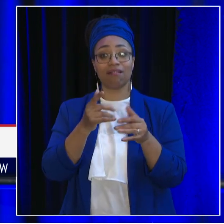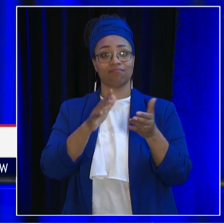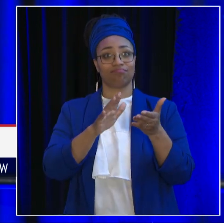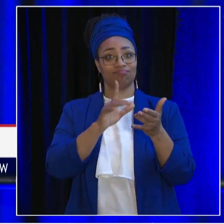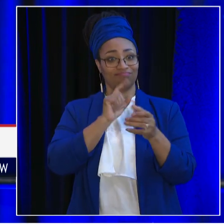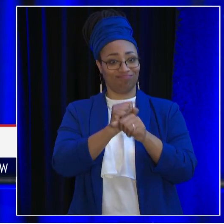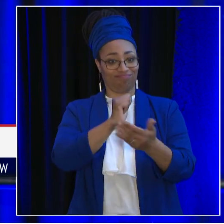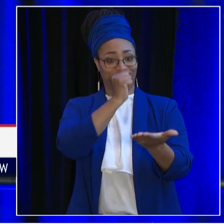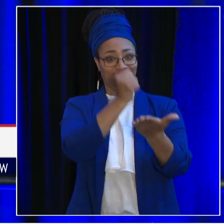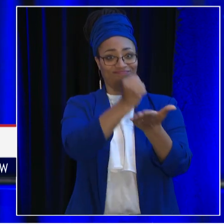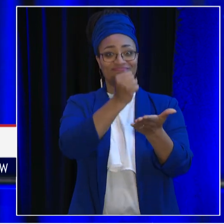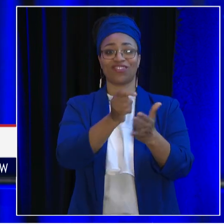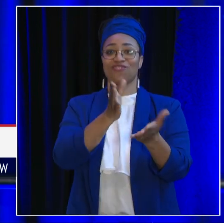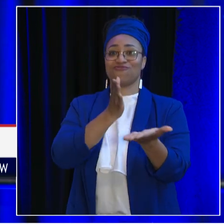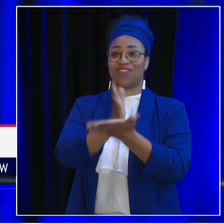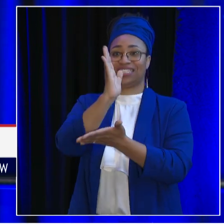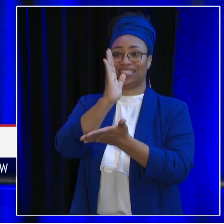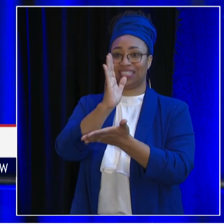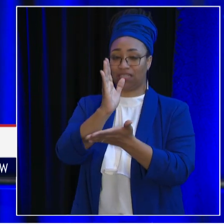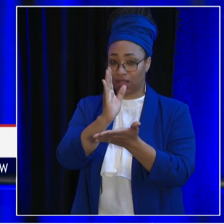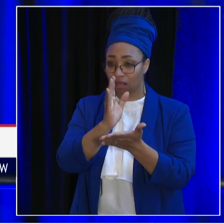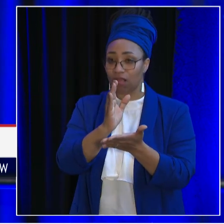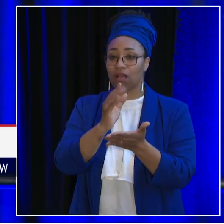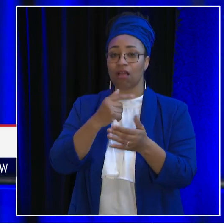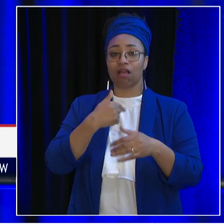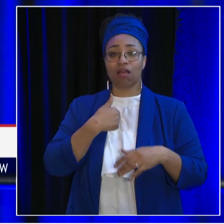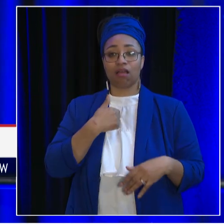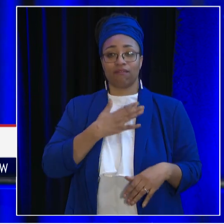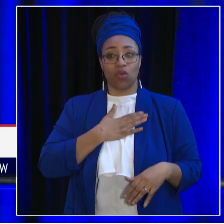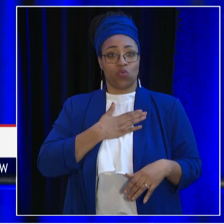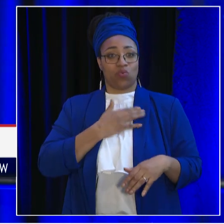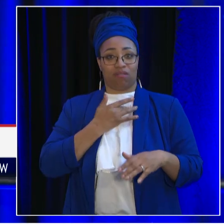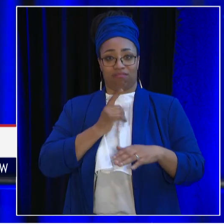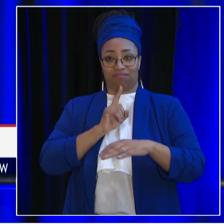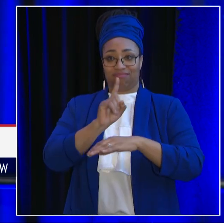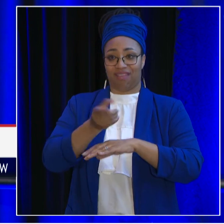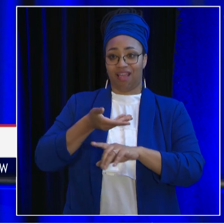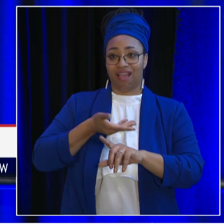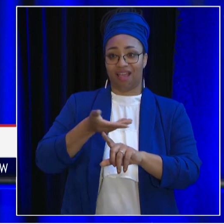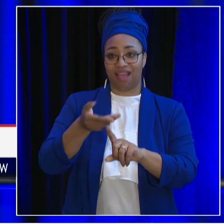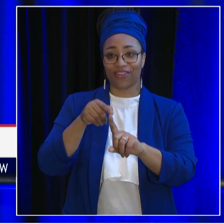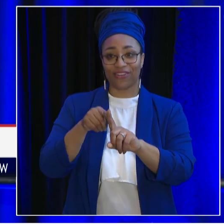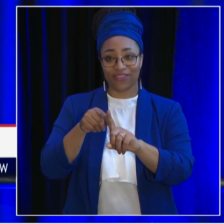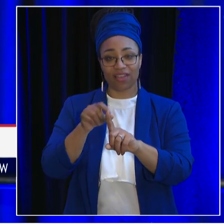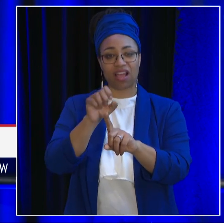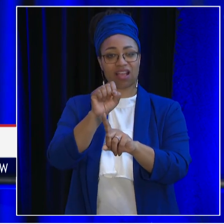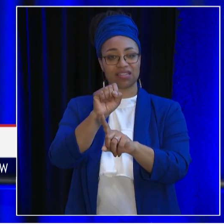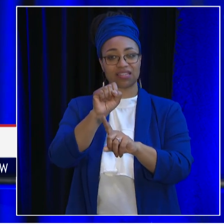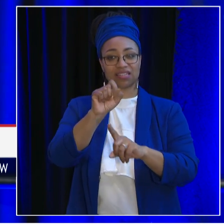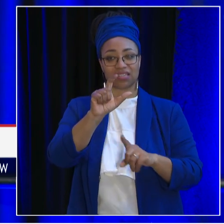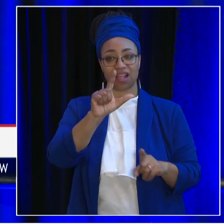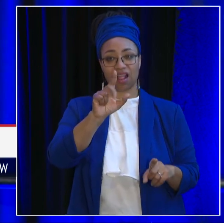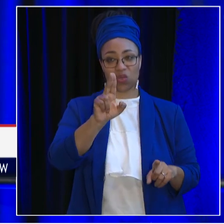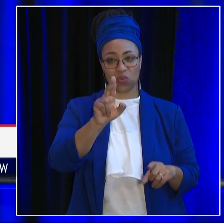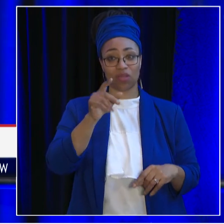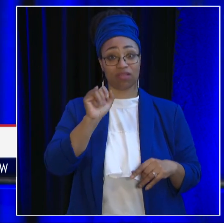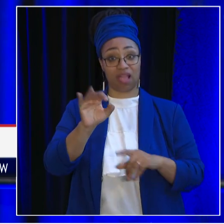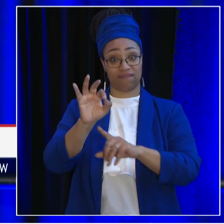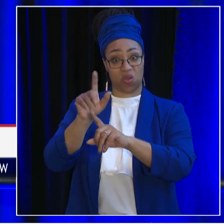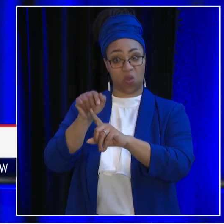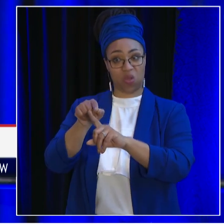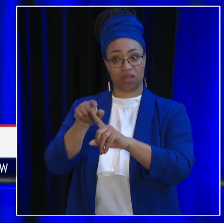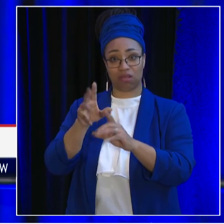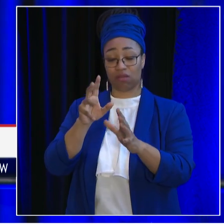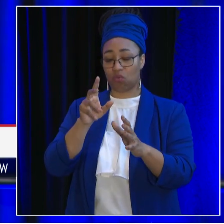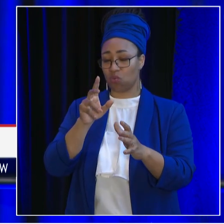I got hired to be the field director for the ACLU of Florida for that campaign, and that year would change my life because I took something